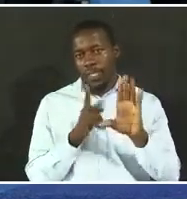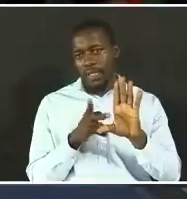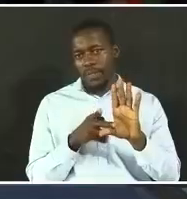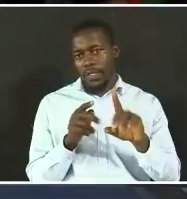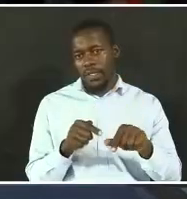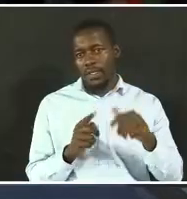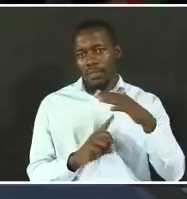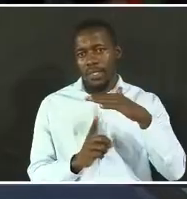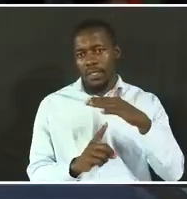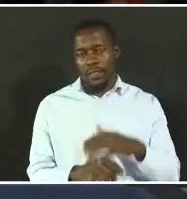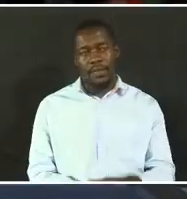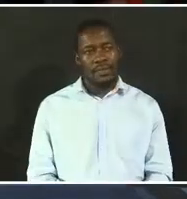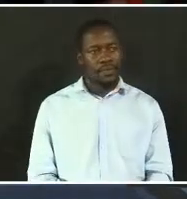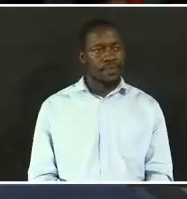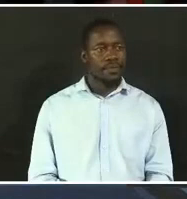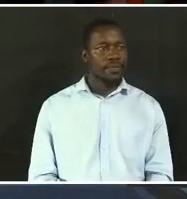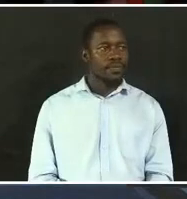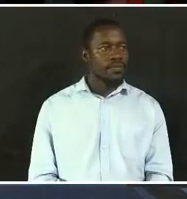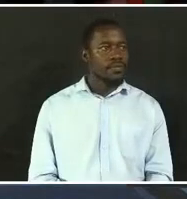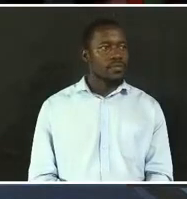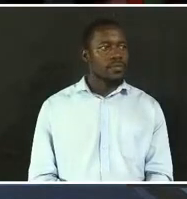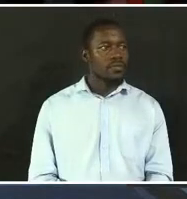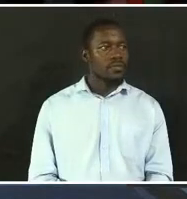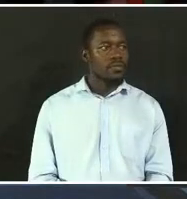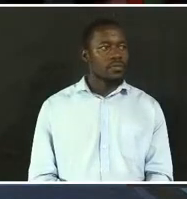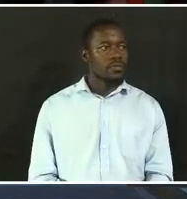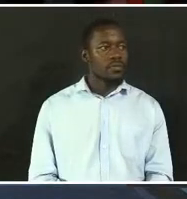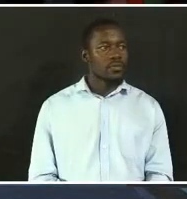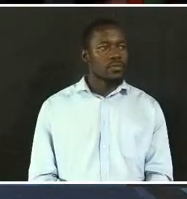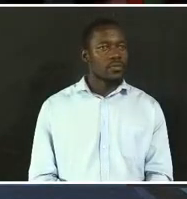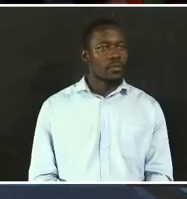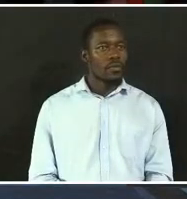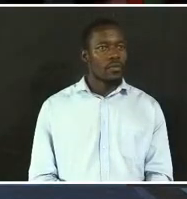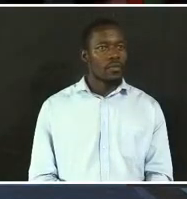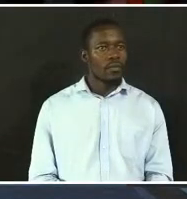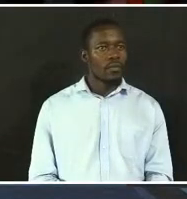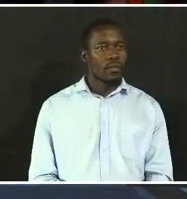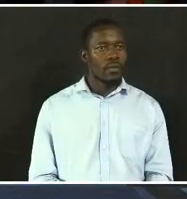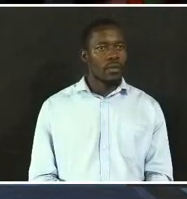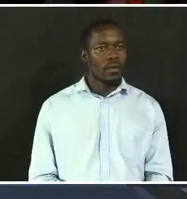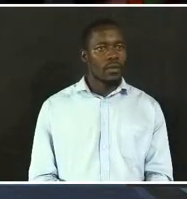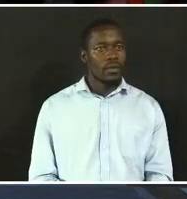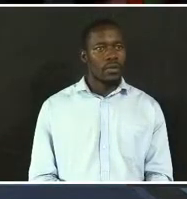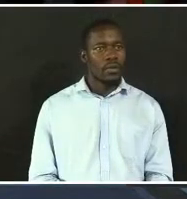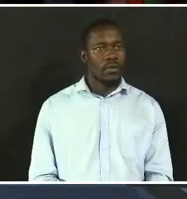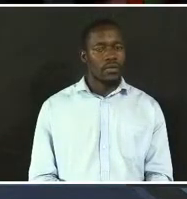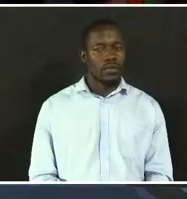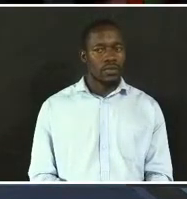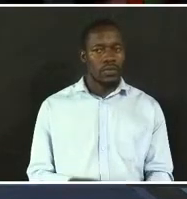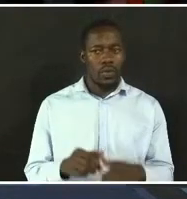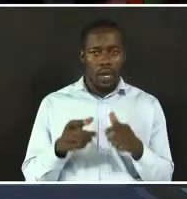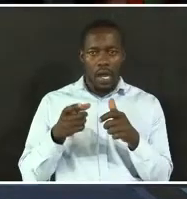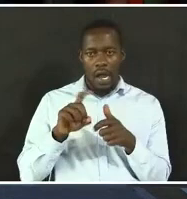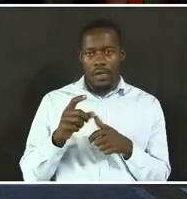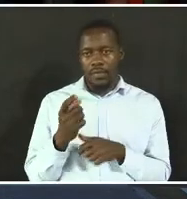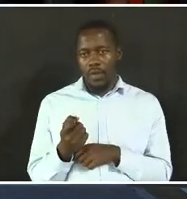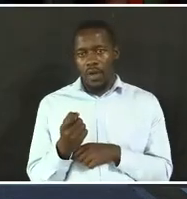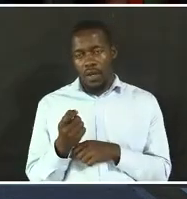Thank you very much. Just to say something. Okay, you have Carol, say something. Just to add on what my elders have